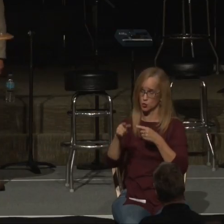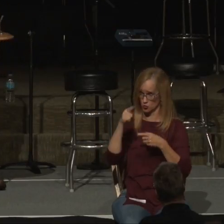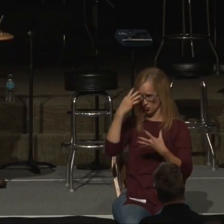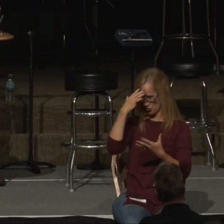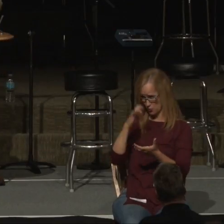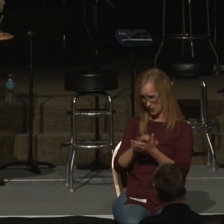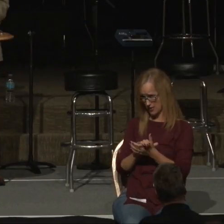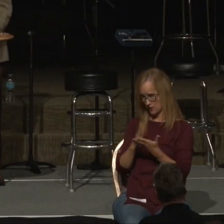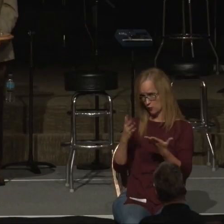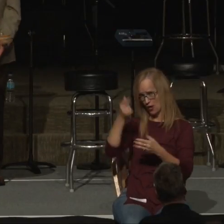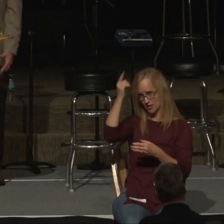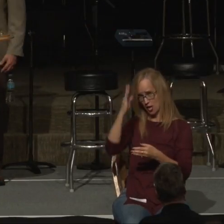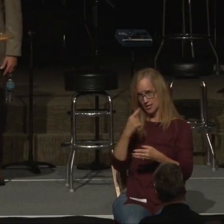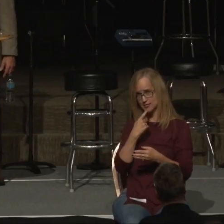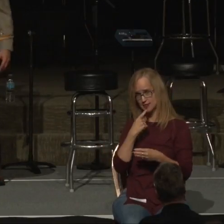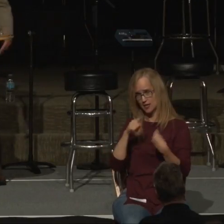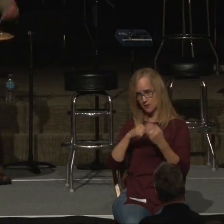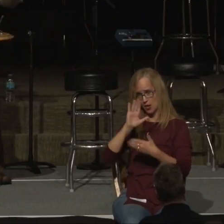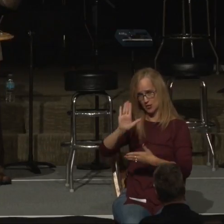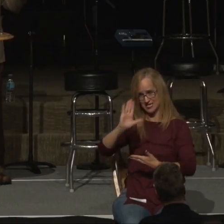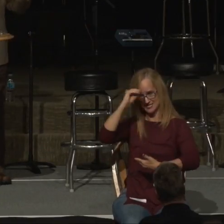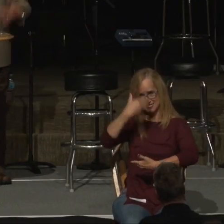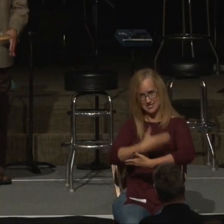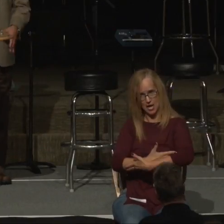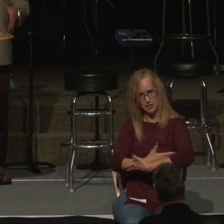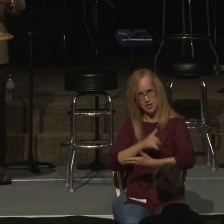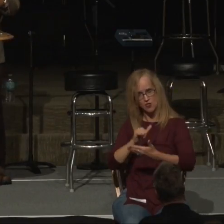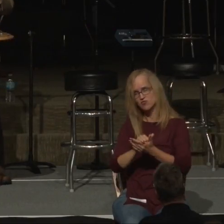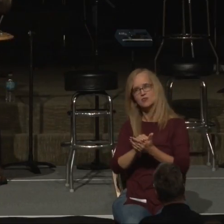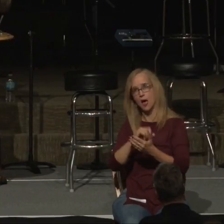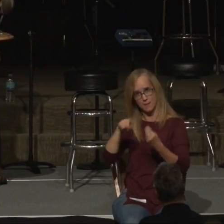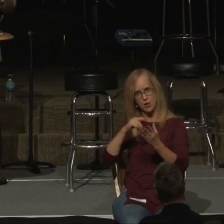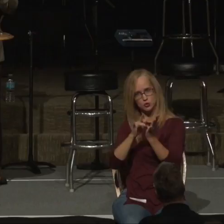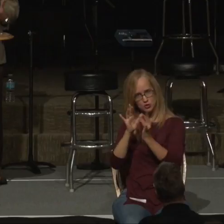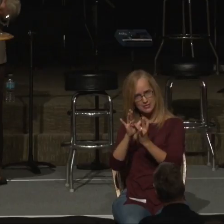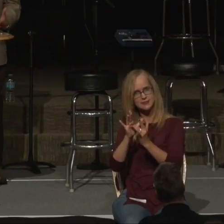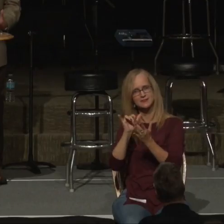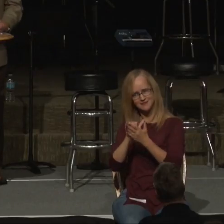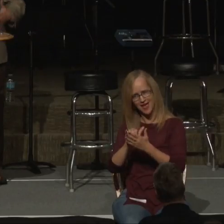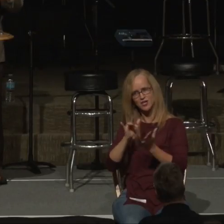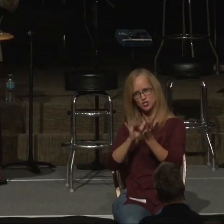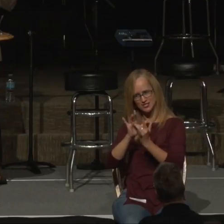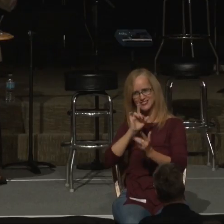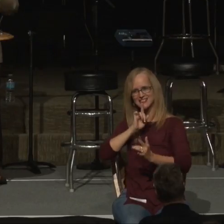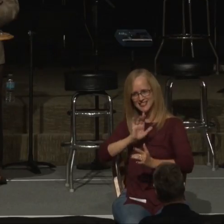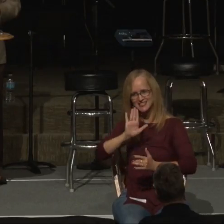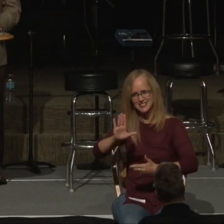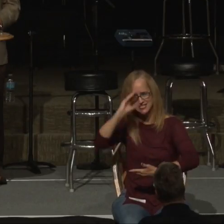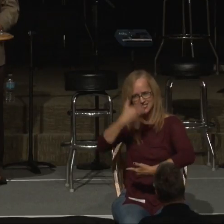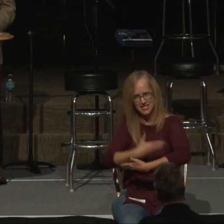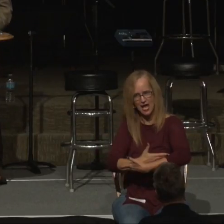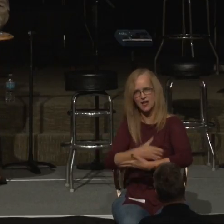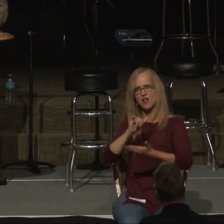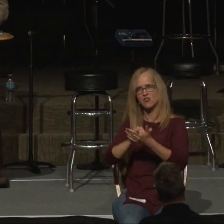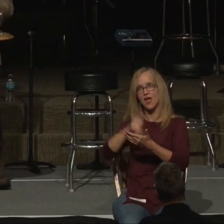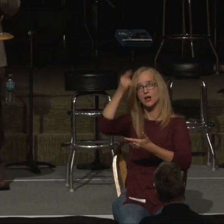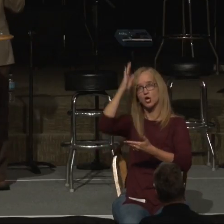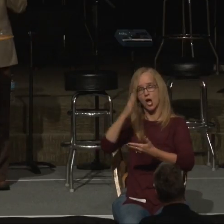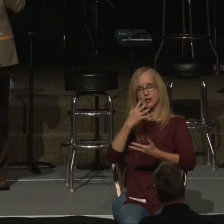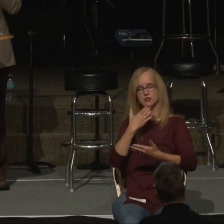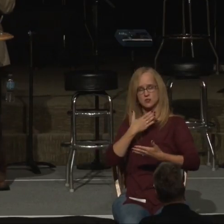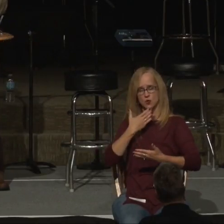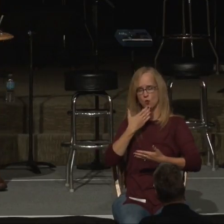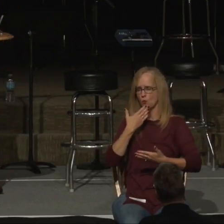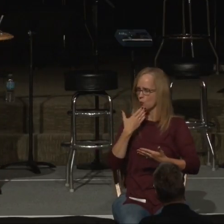believe what God has said about his son? That Jesus is his son, that God is well pleased in him, and that